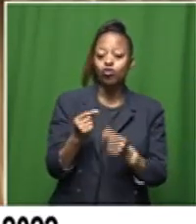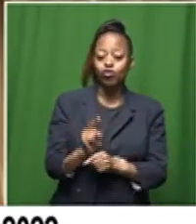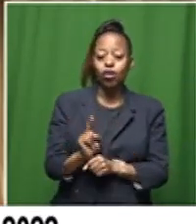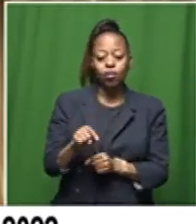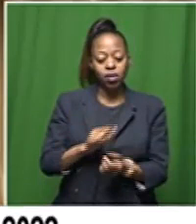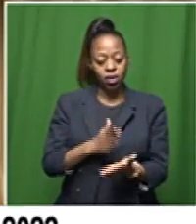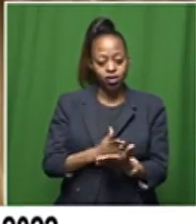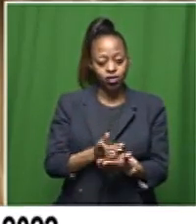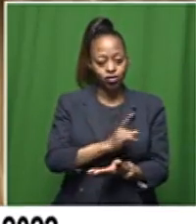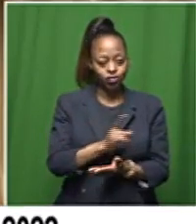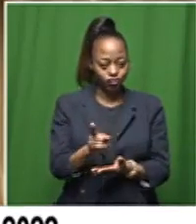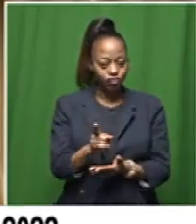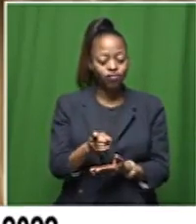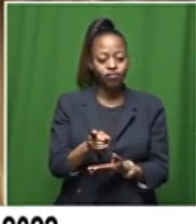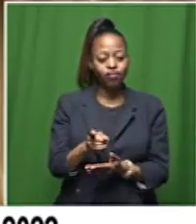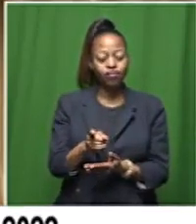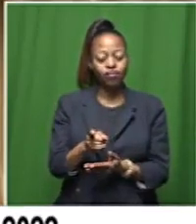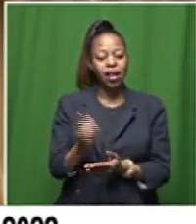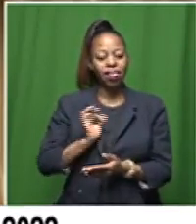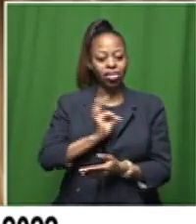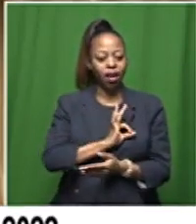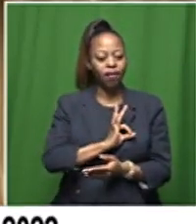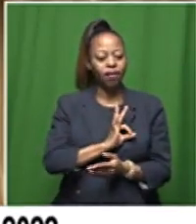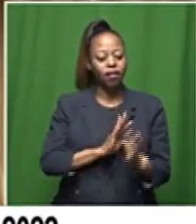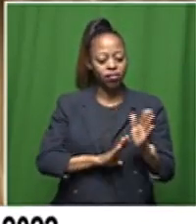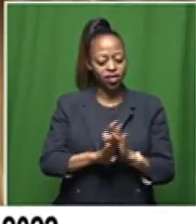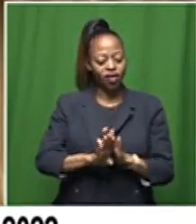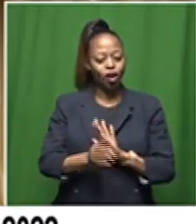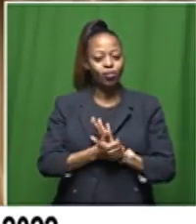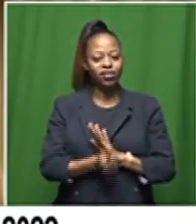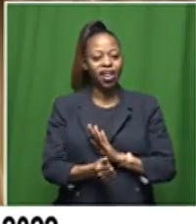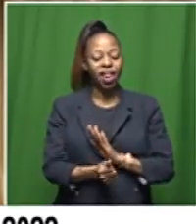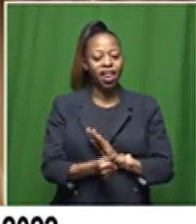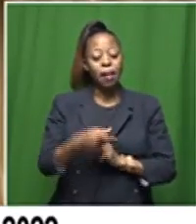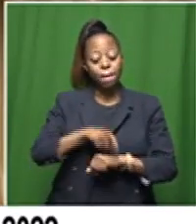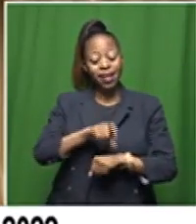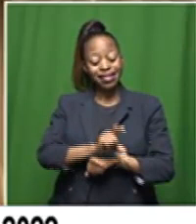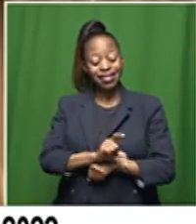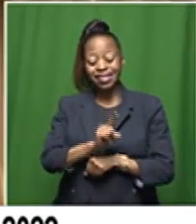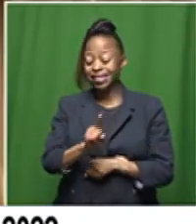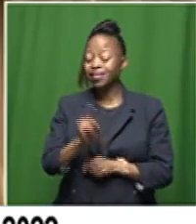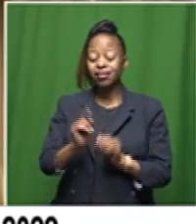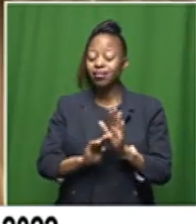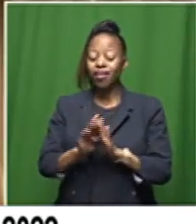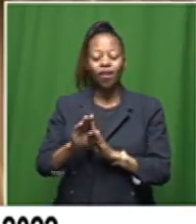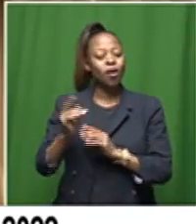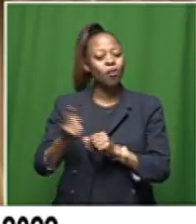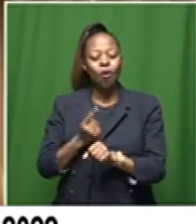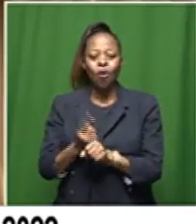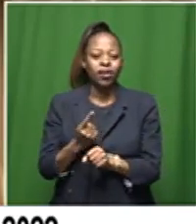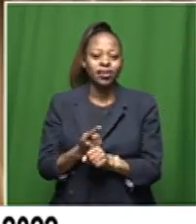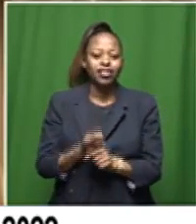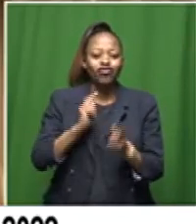that the practitioners upskill themselves. As you know, medicine is an ever-increasing body of